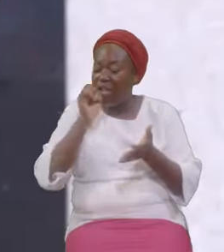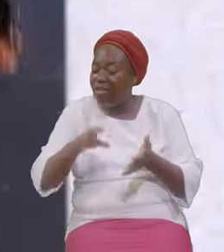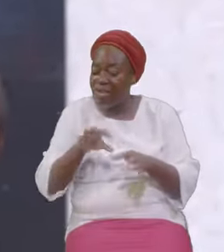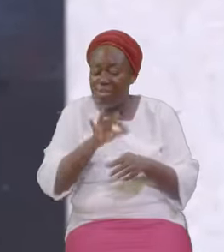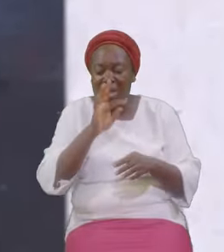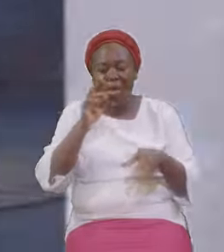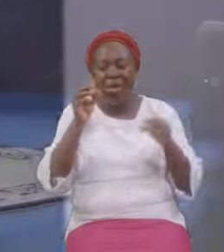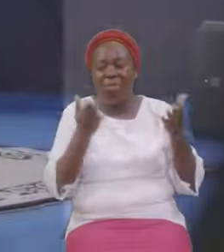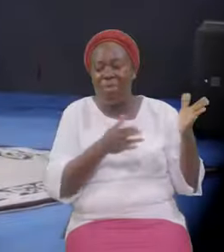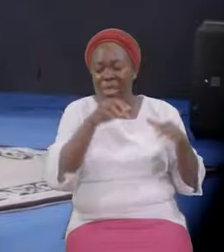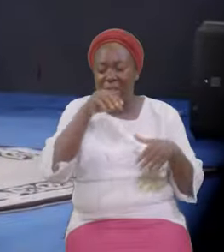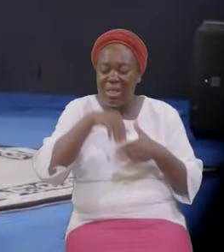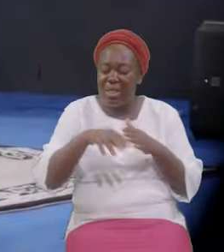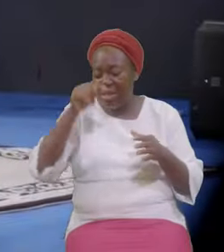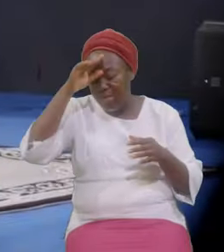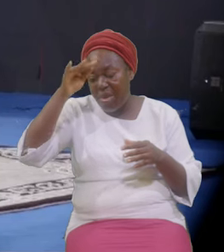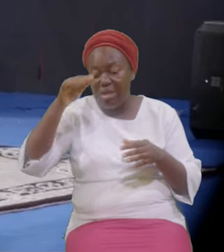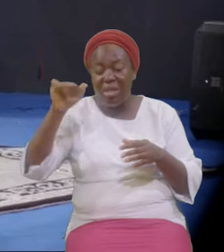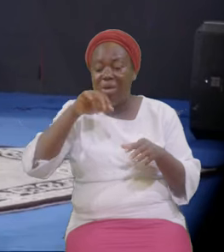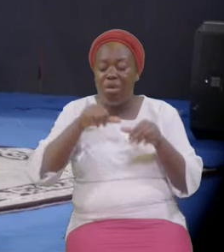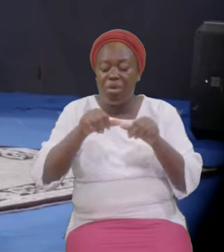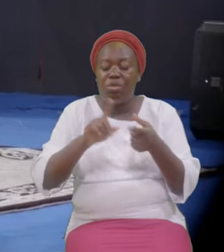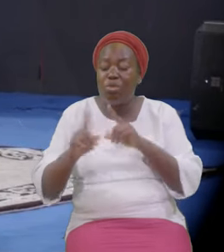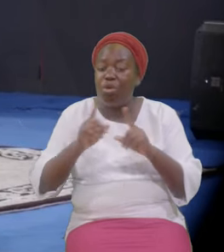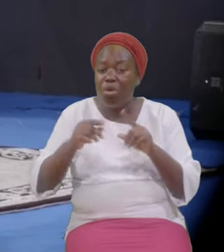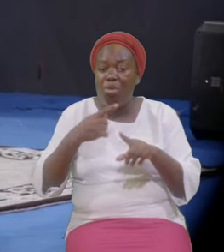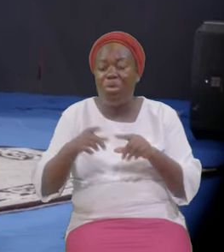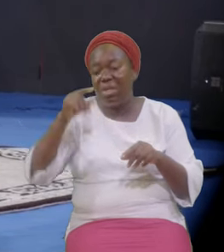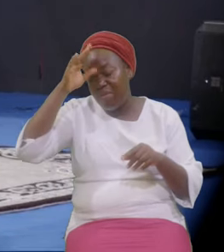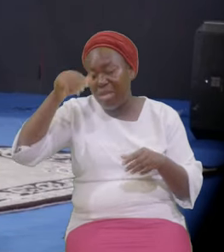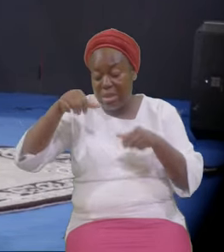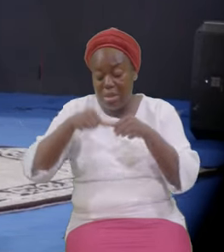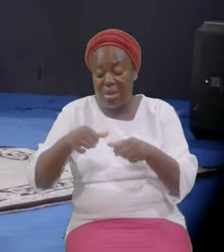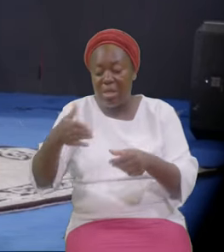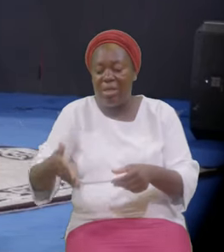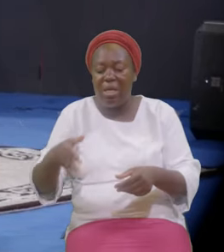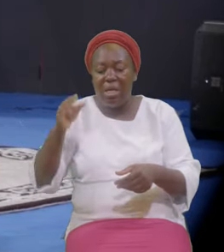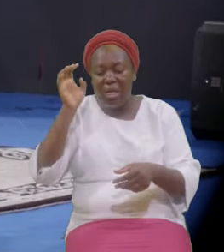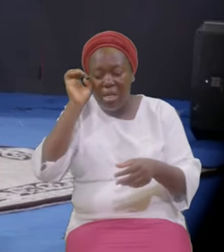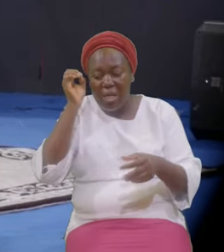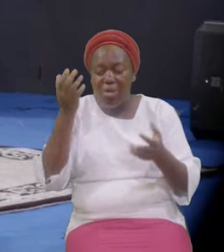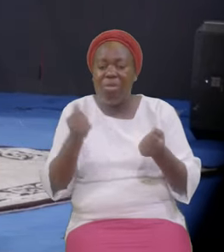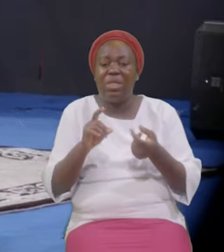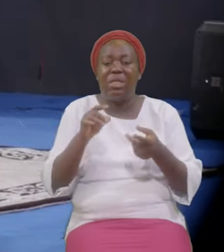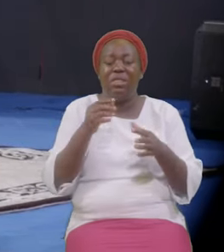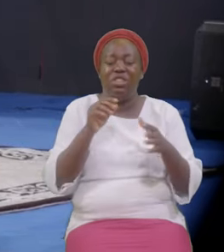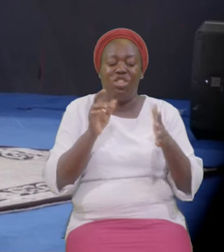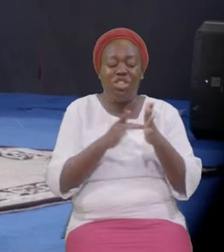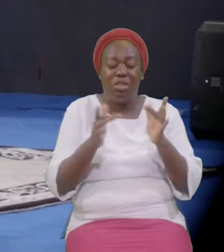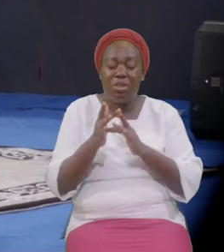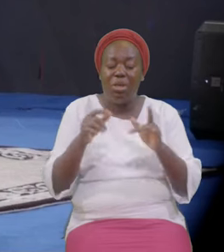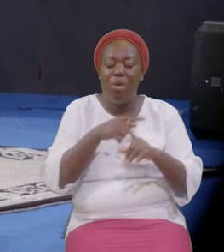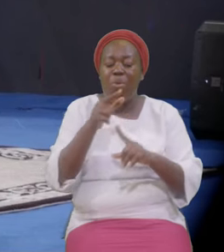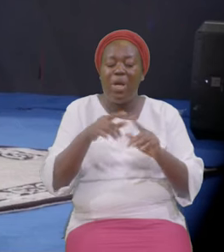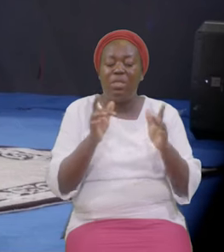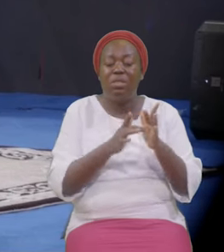on talking, but the man stayed there. He wanted Jesus. When Jesus said the final sin,